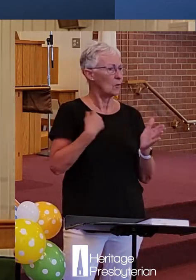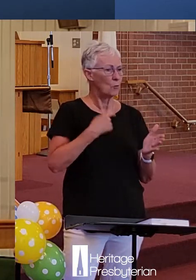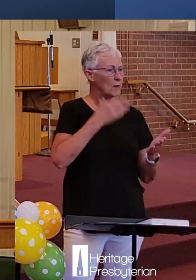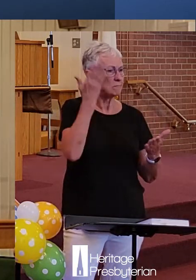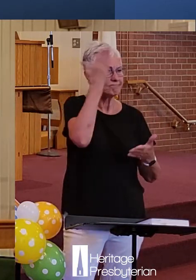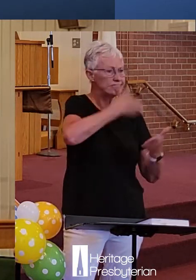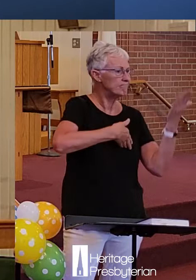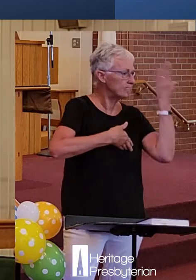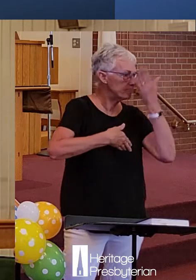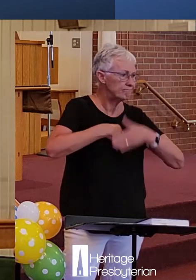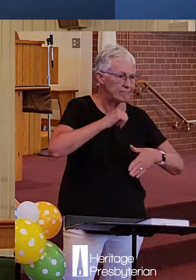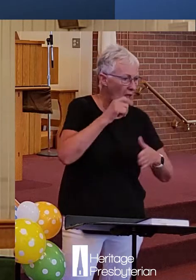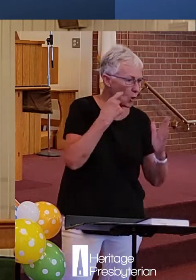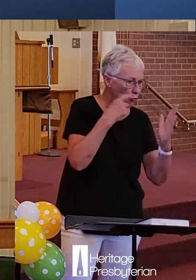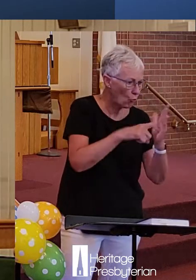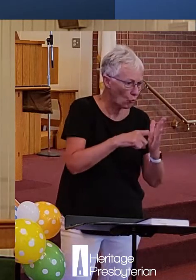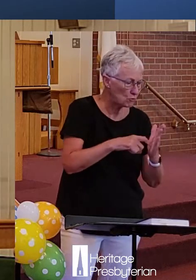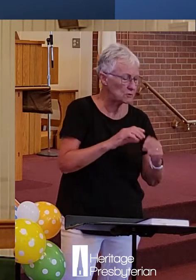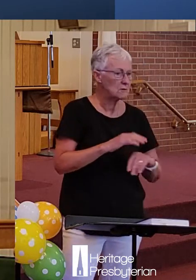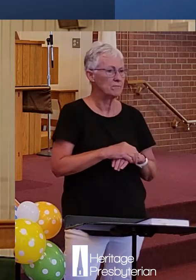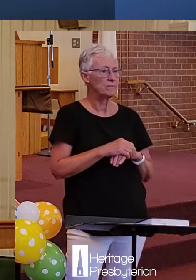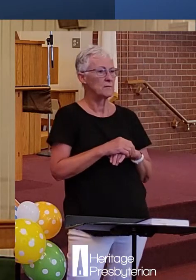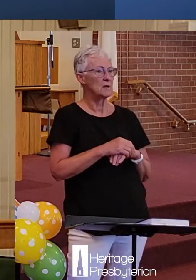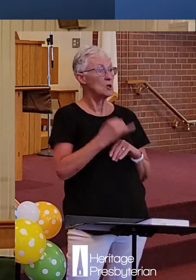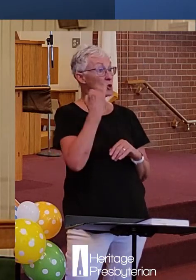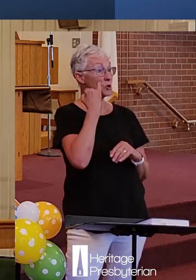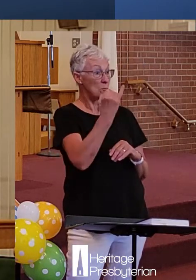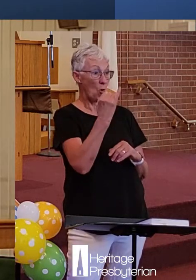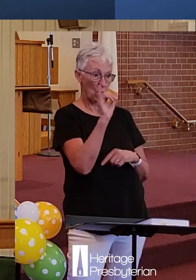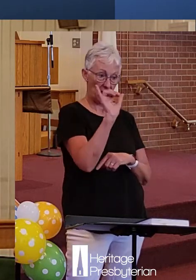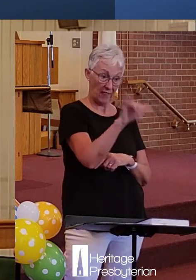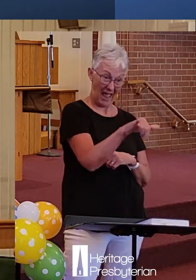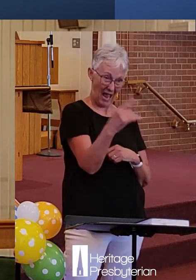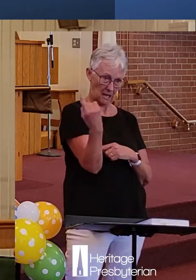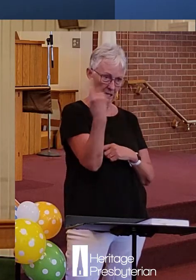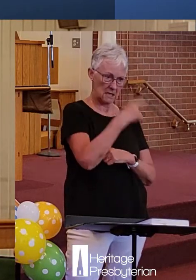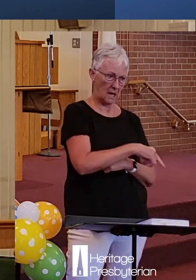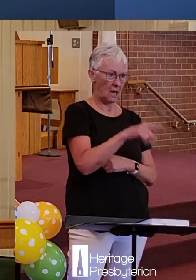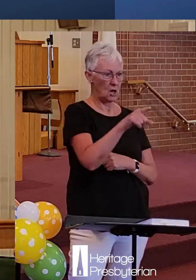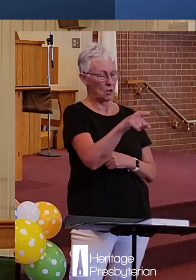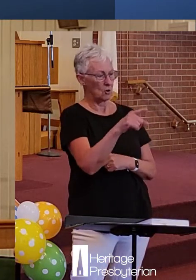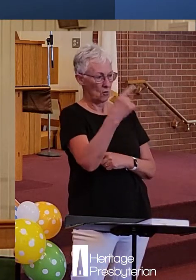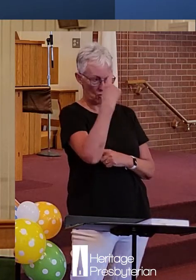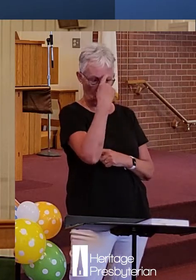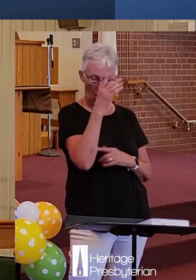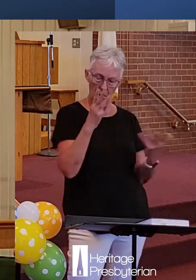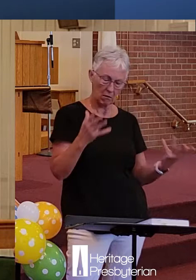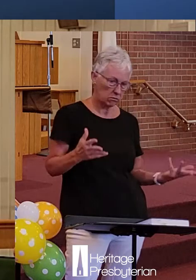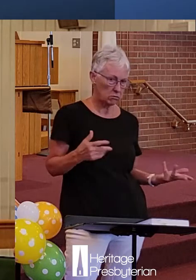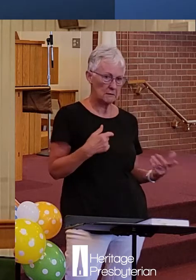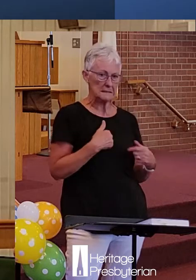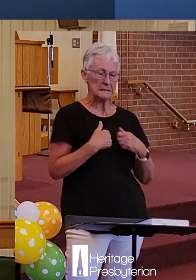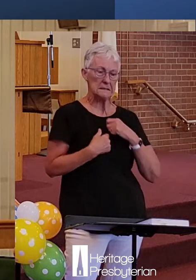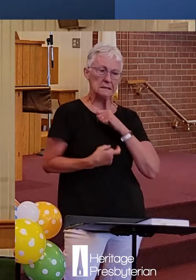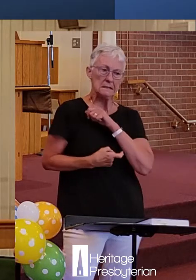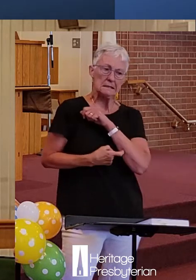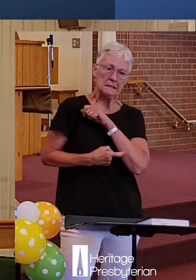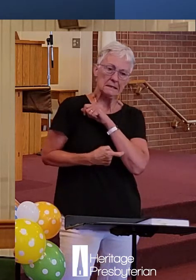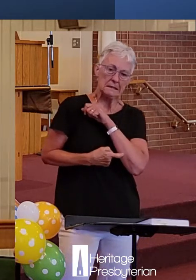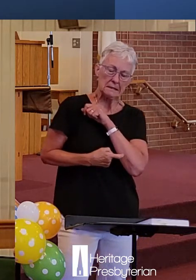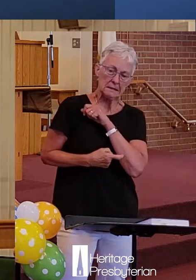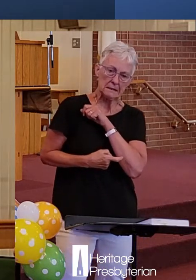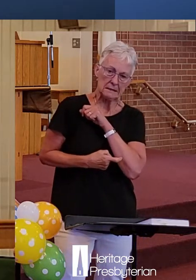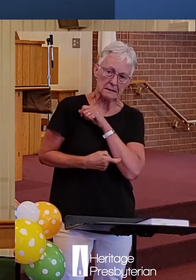What if that day you thought for the 77th time you just weren't going to be able to handle this temptation? There was almost